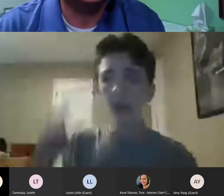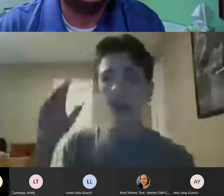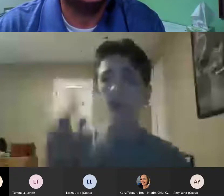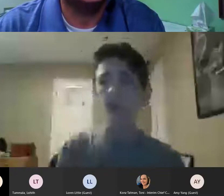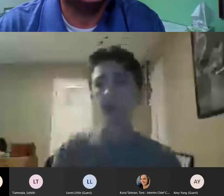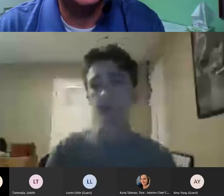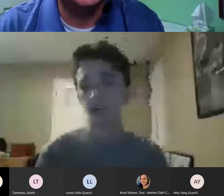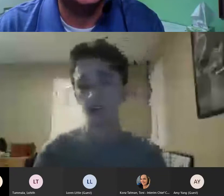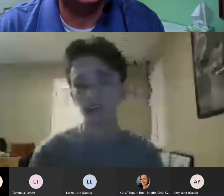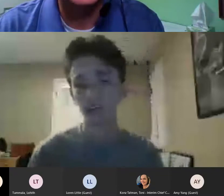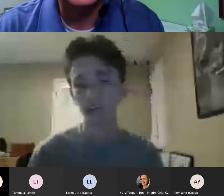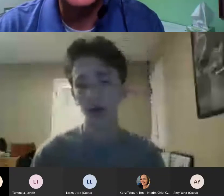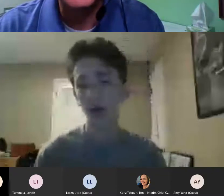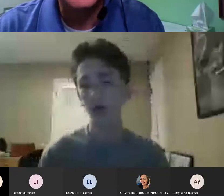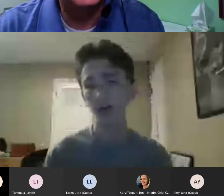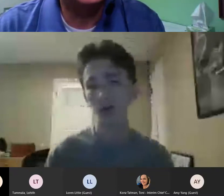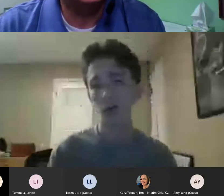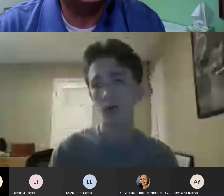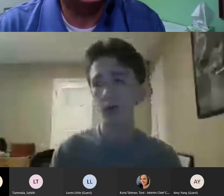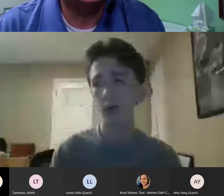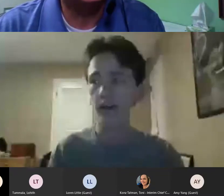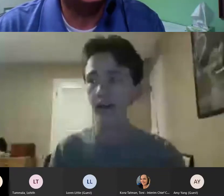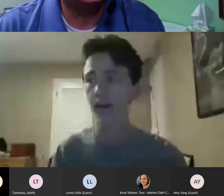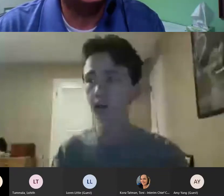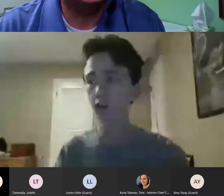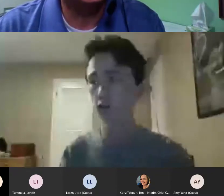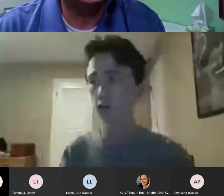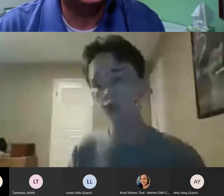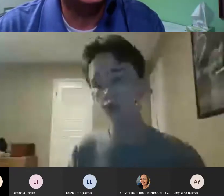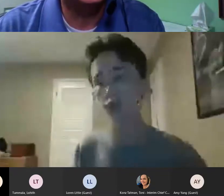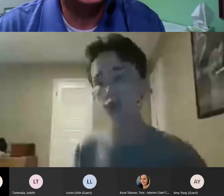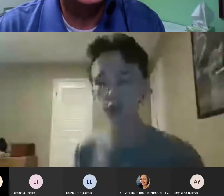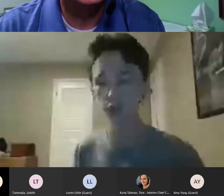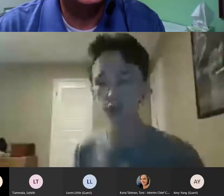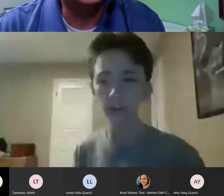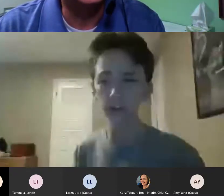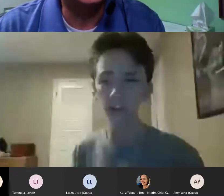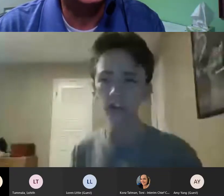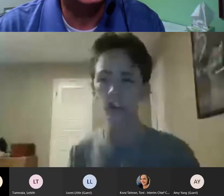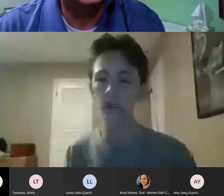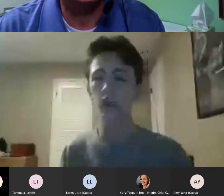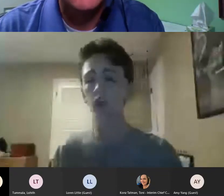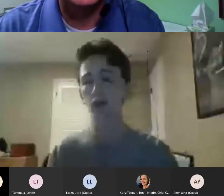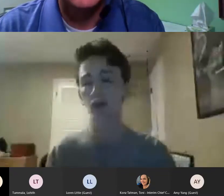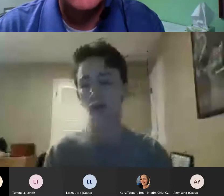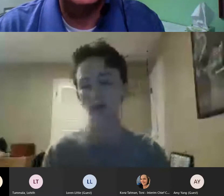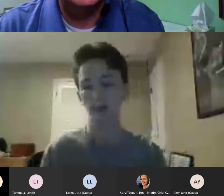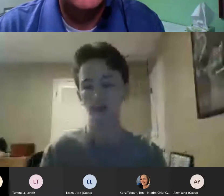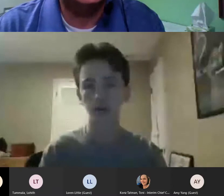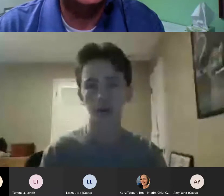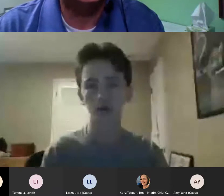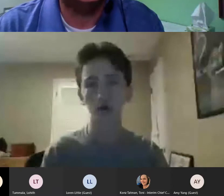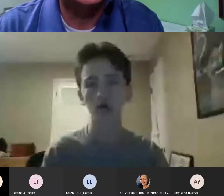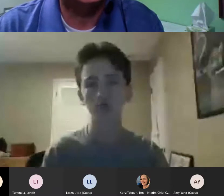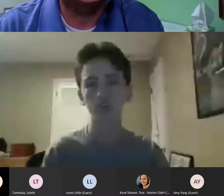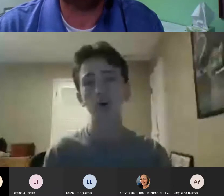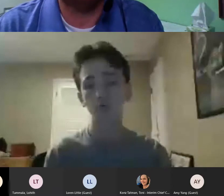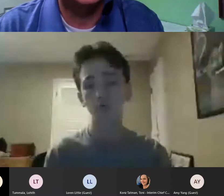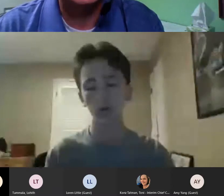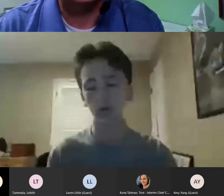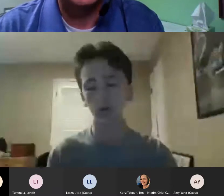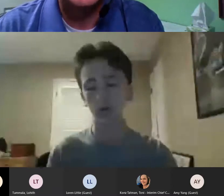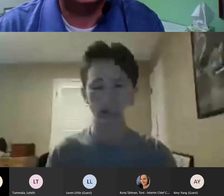up. Yes. So I really liked how last year with students with internet connection, they could make virtual